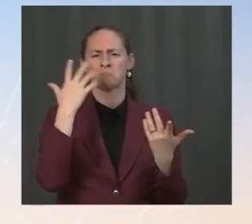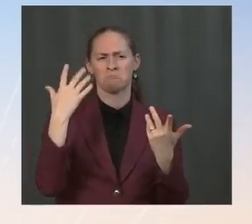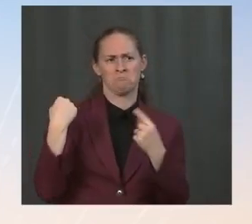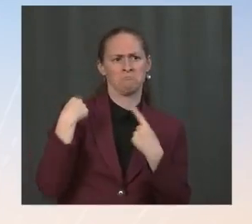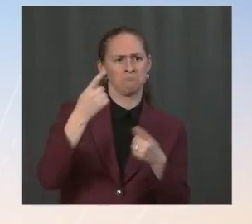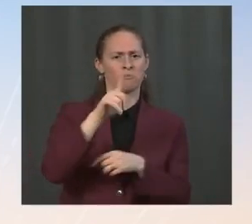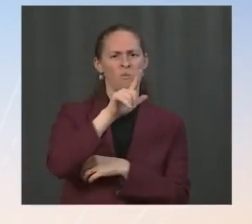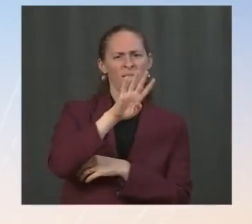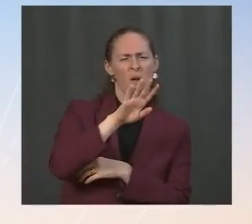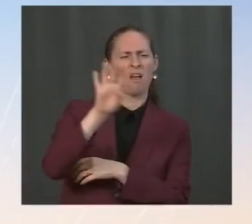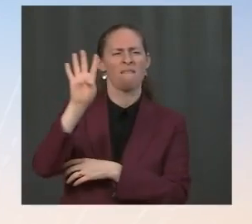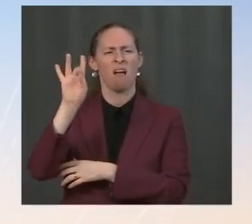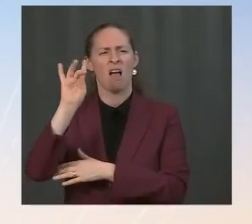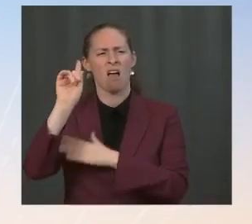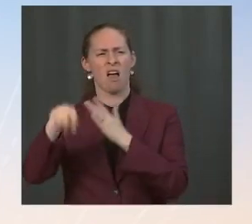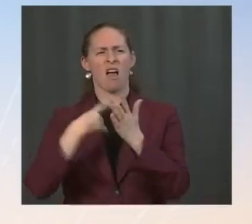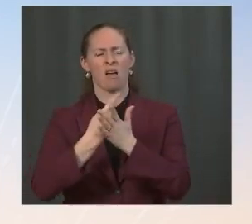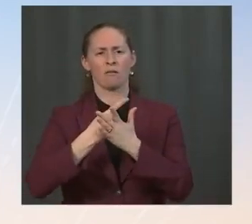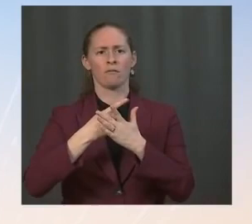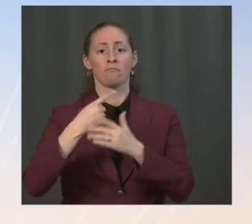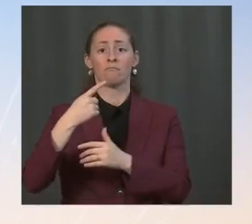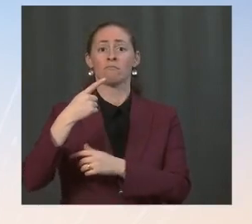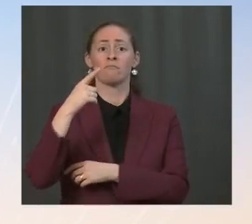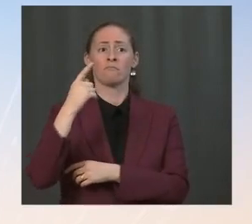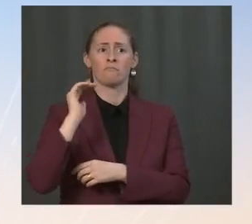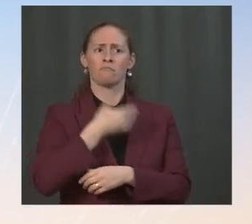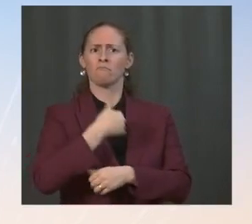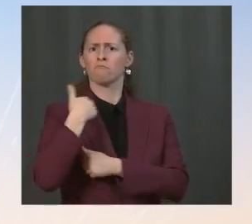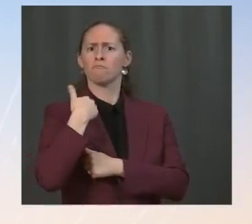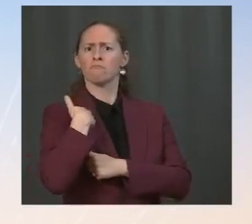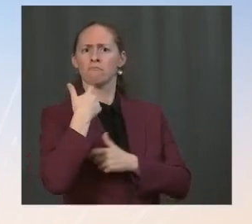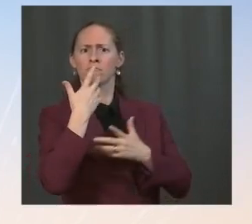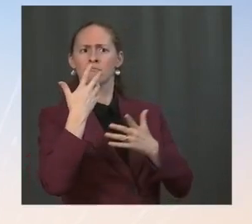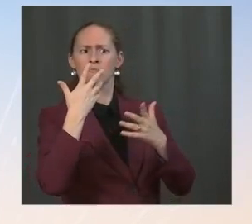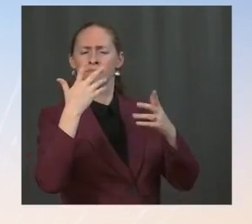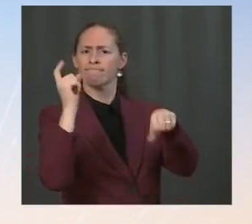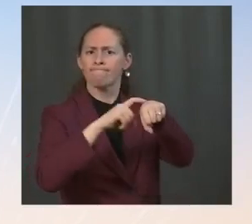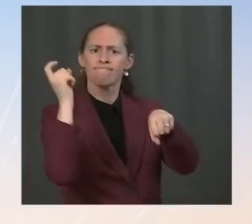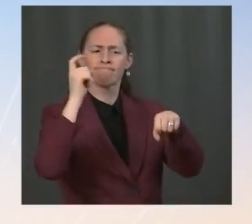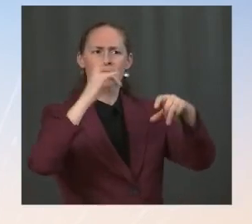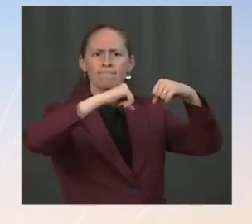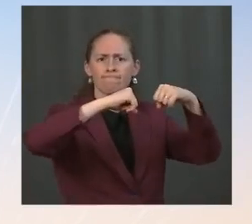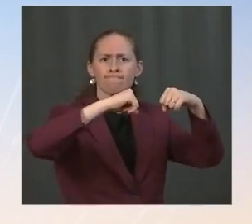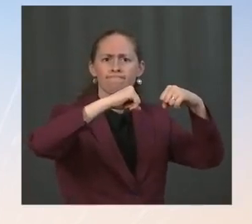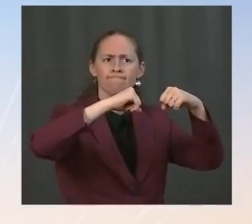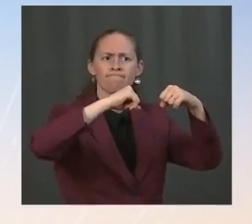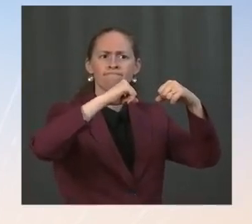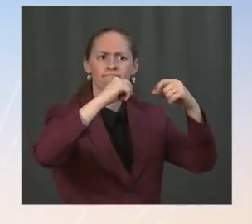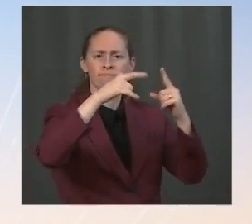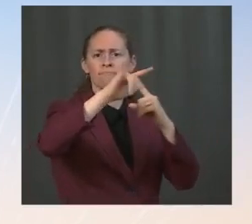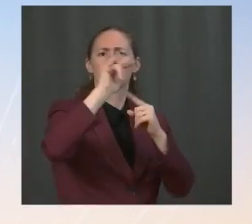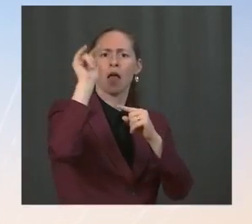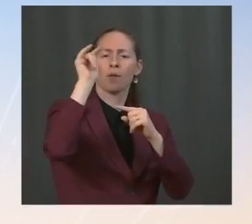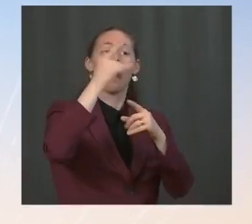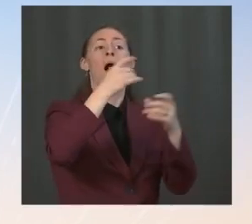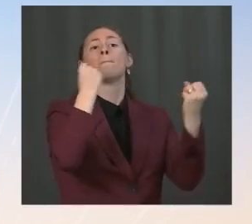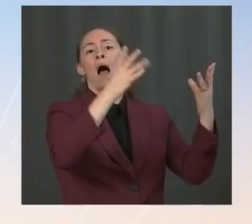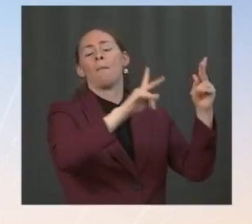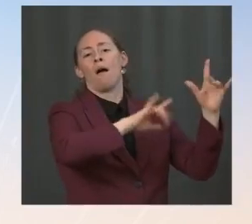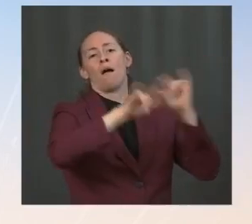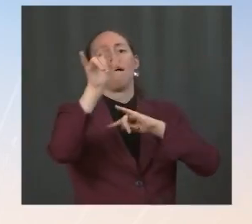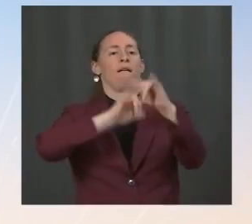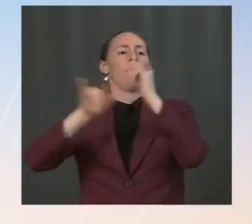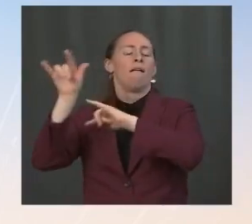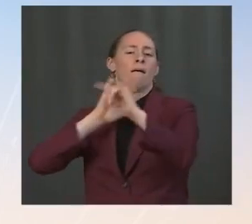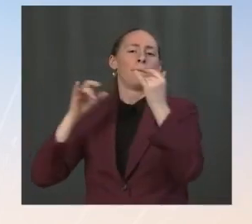and since then we've evacuated more than 104,000 people. Thank you. Go ahead. How would you describe the relationship right now with the Taliban in